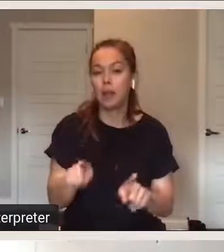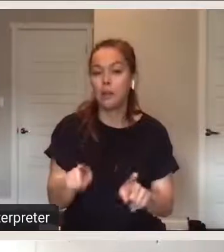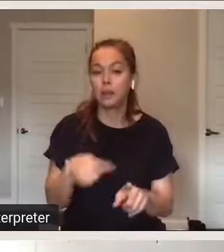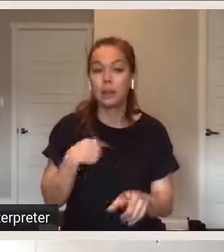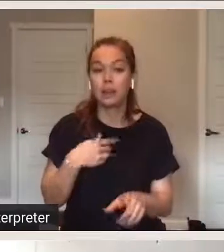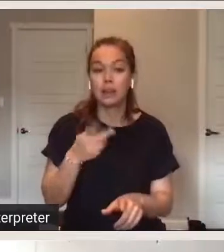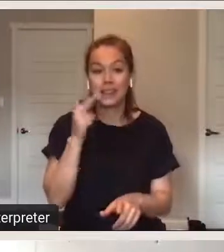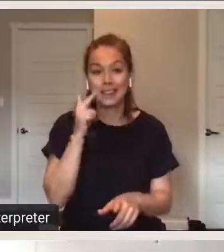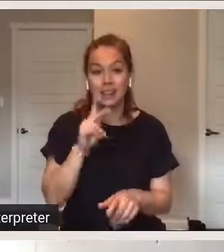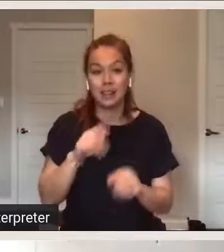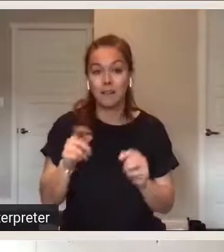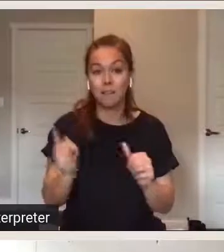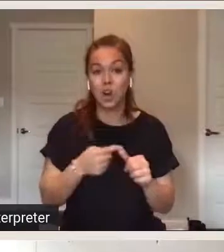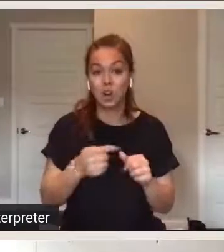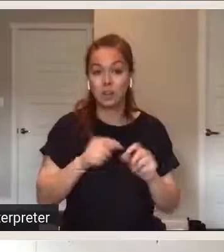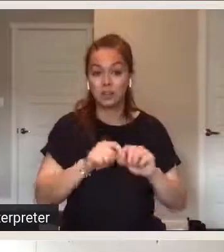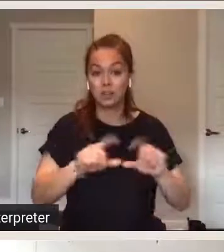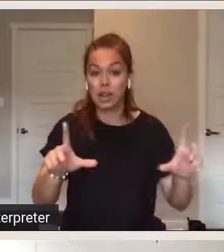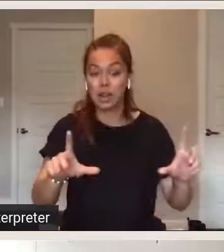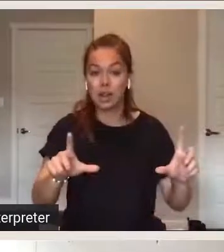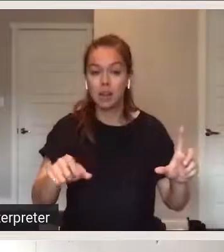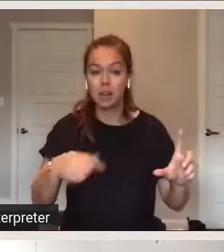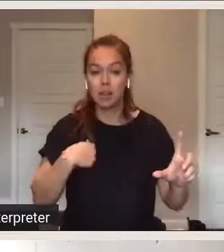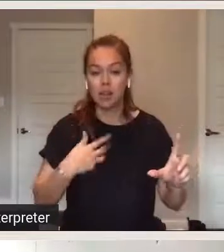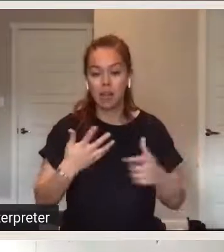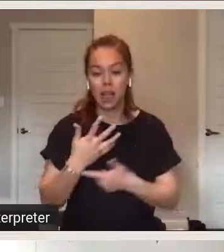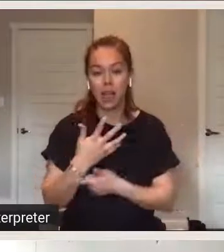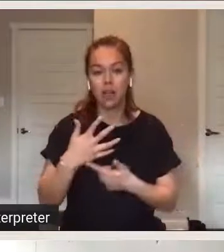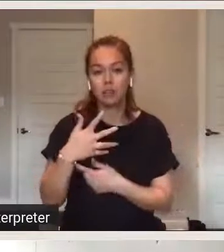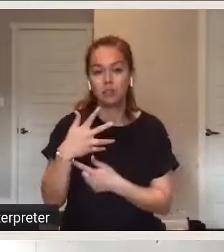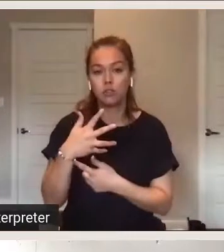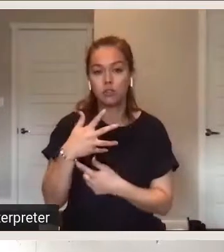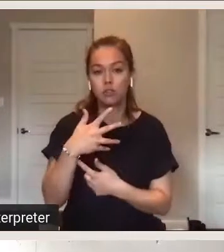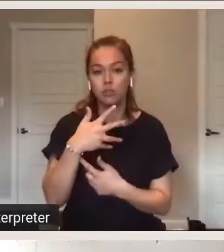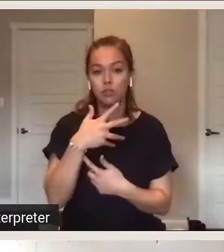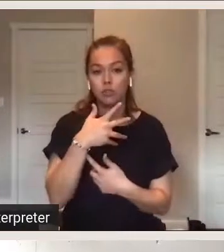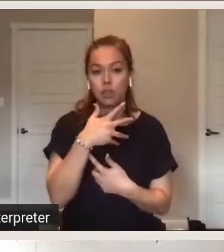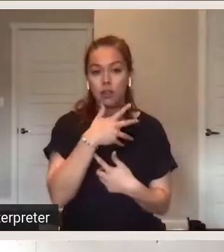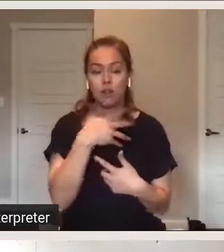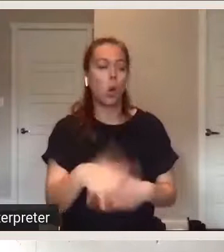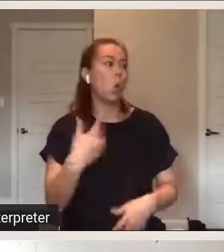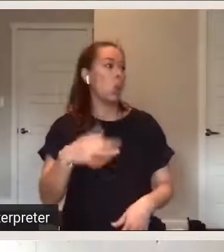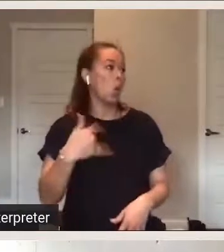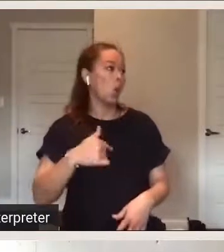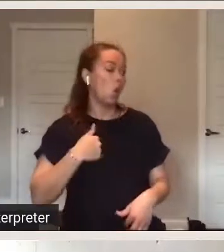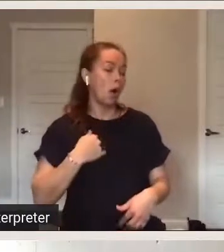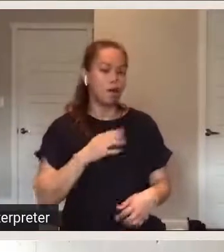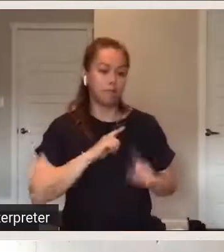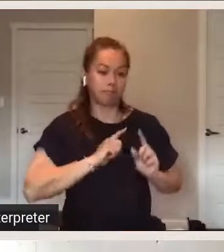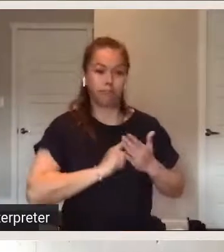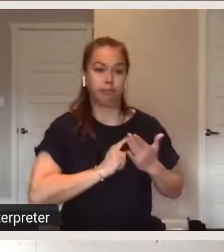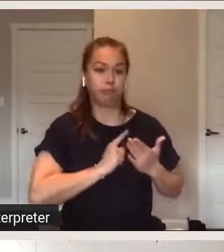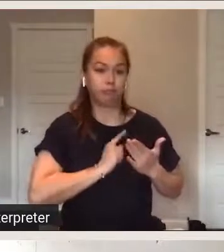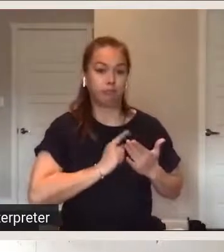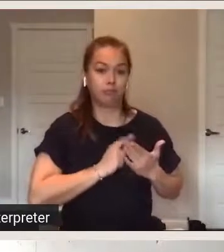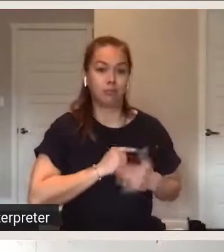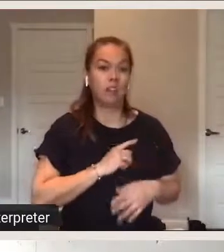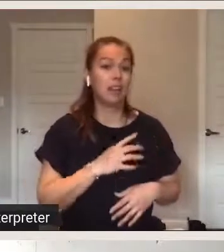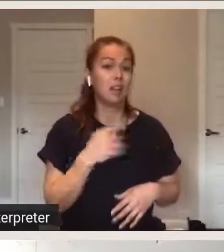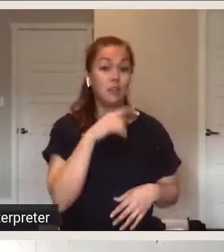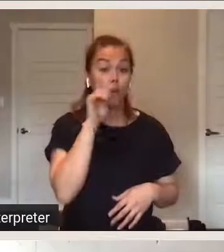just went up. And I mean, like a few weekends ago for Halloween, I watched Sinister, which is